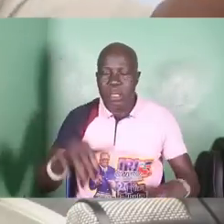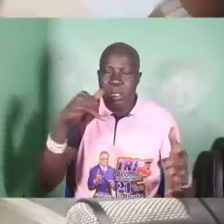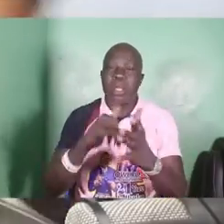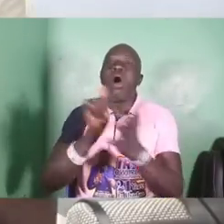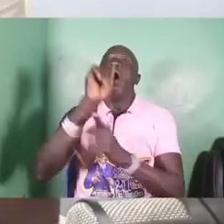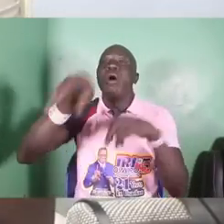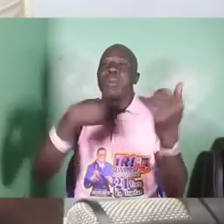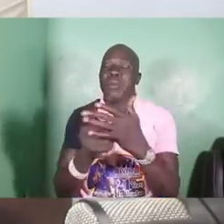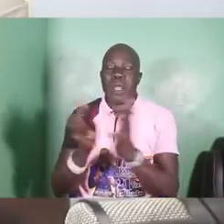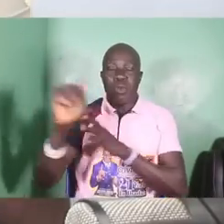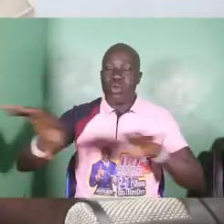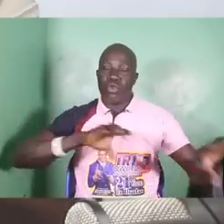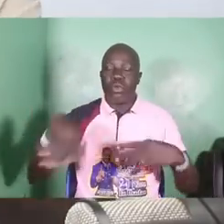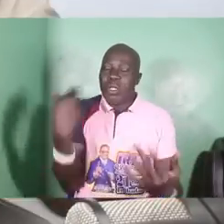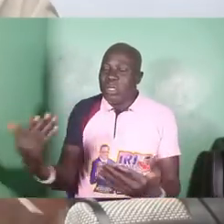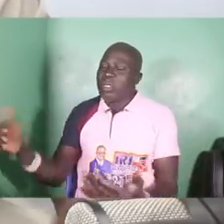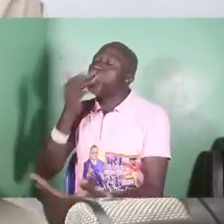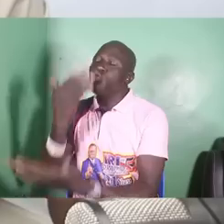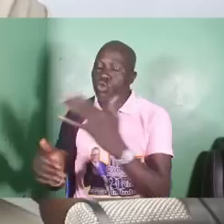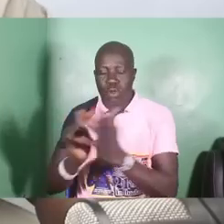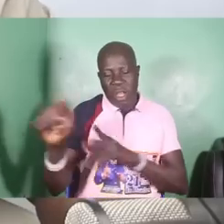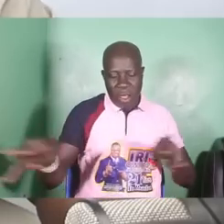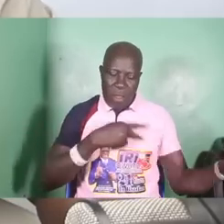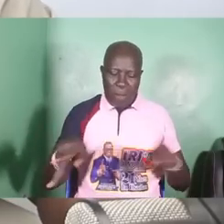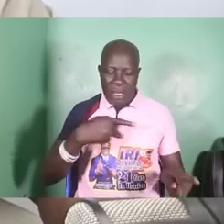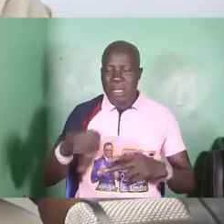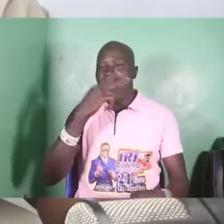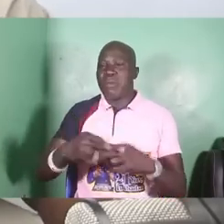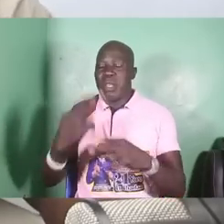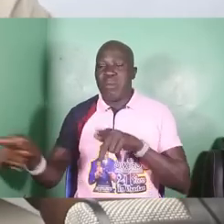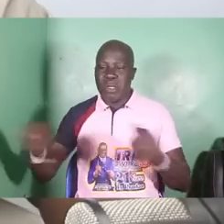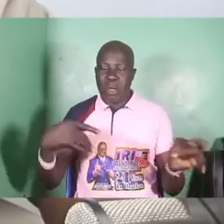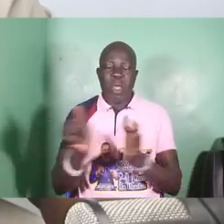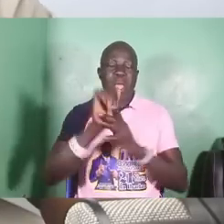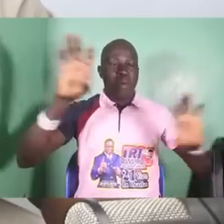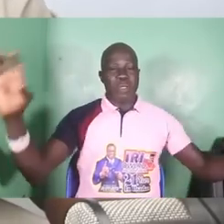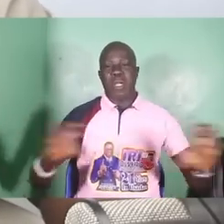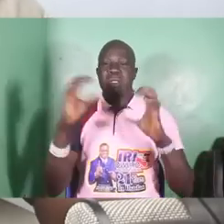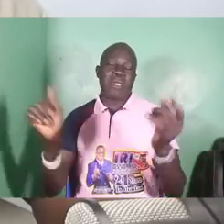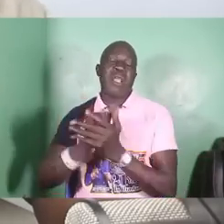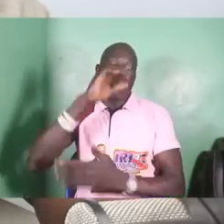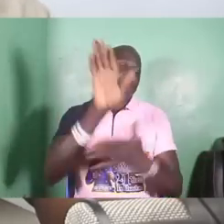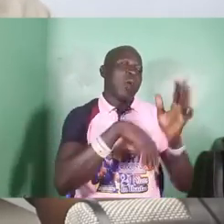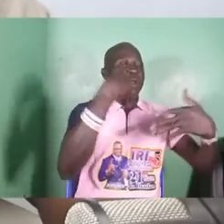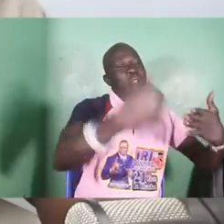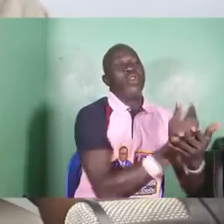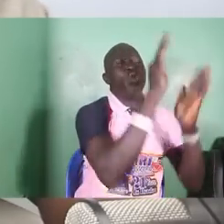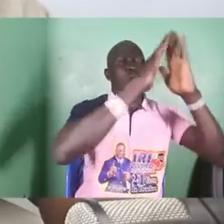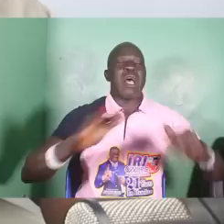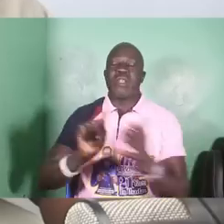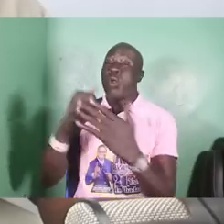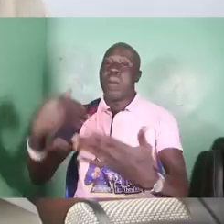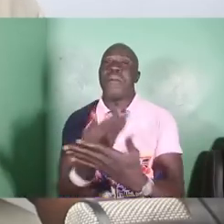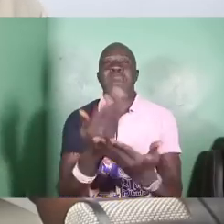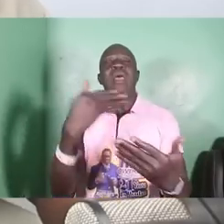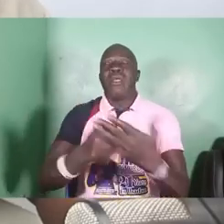se kan yo lonu. All of you doing the things of judgment. Be come abi e bi mo. Like wedding ceremony you give birth to. Isile abe ko lo etutu. You are doing asome we pass a new house. Ora ko